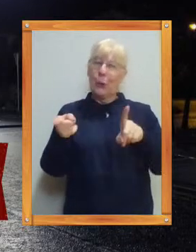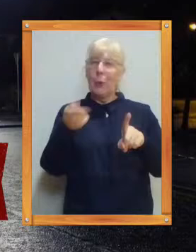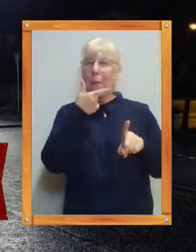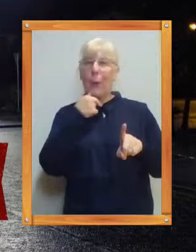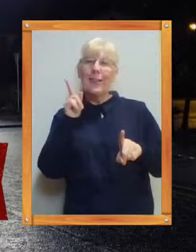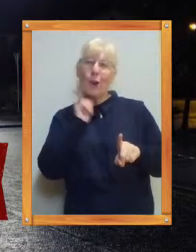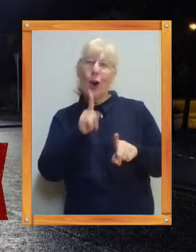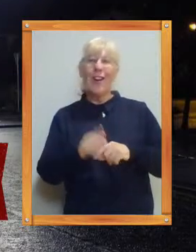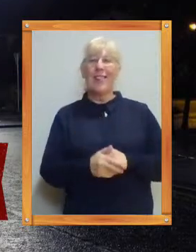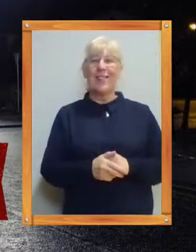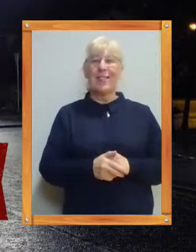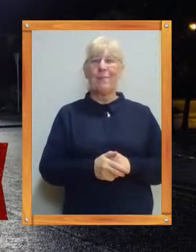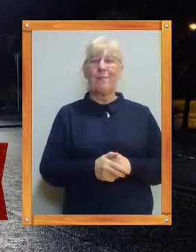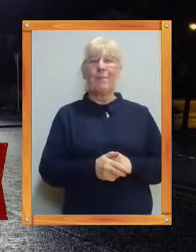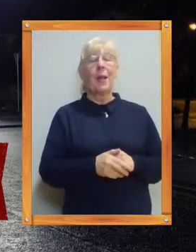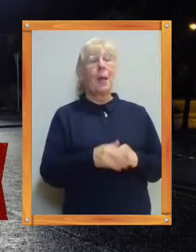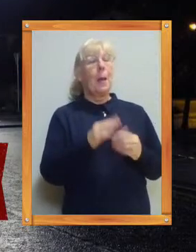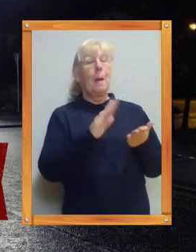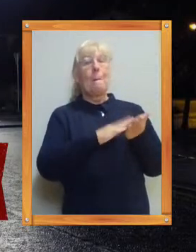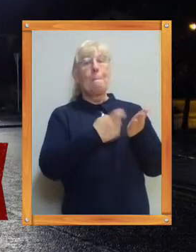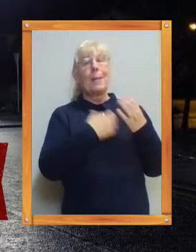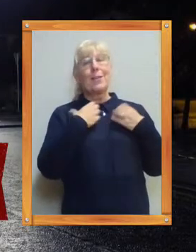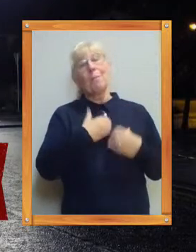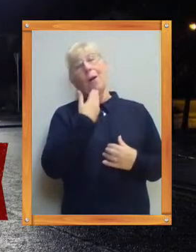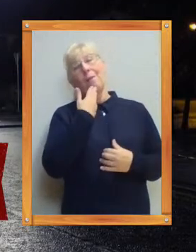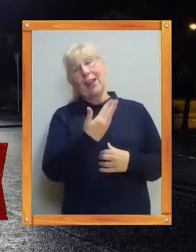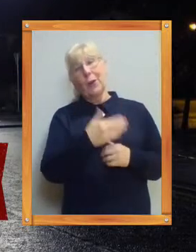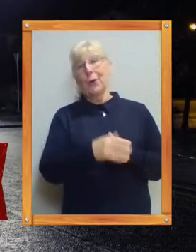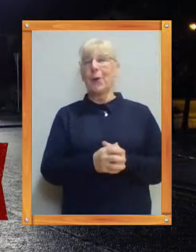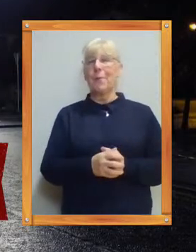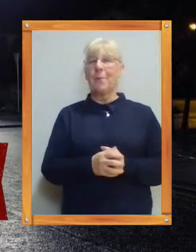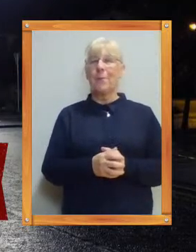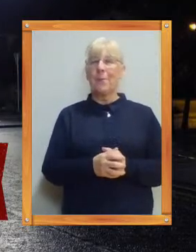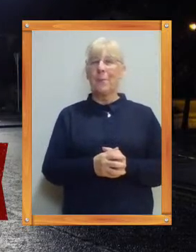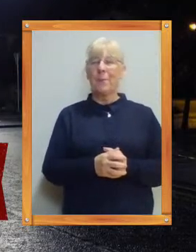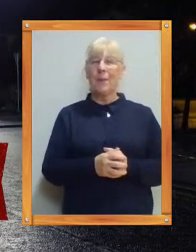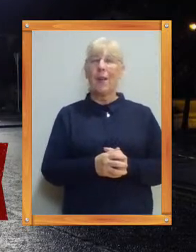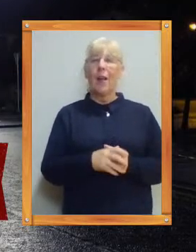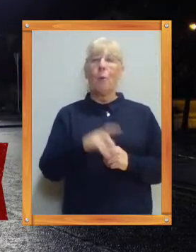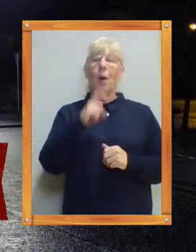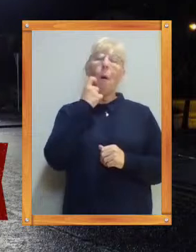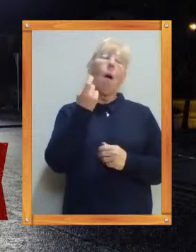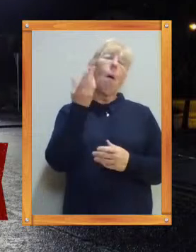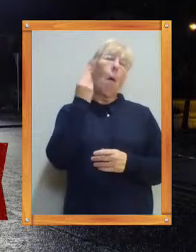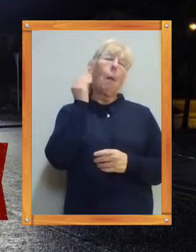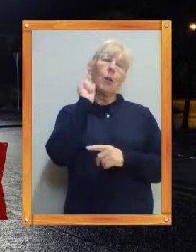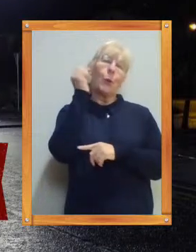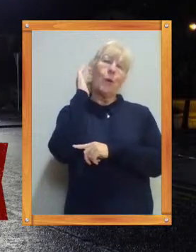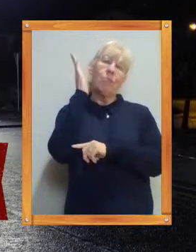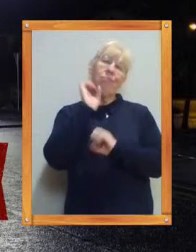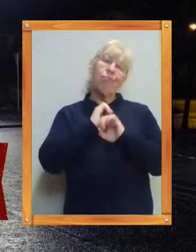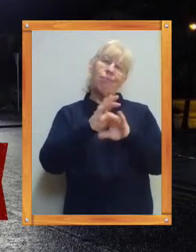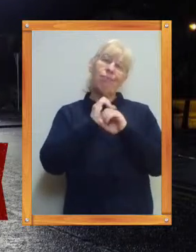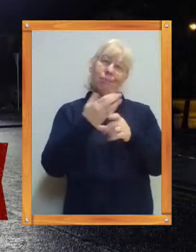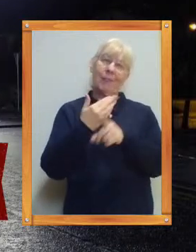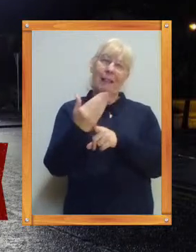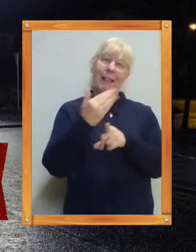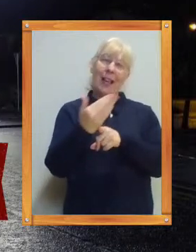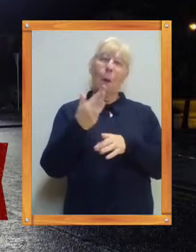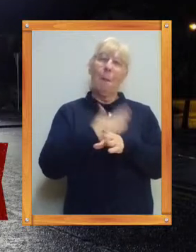that, Mr. Mayor. And we will catch up with you very shortly for your address here tonight in Randalstown before we switch on the